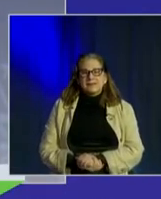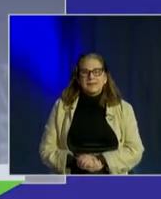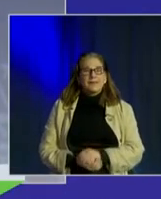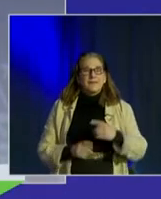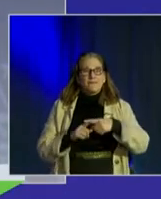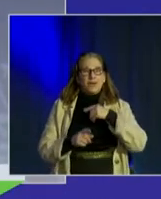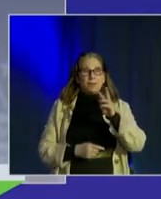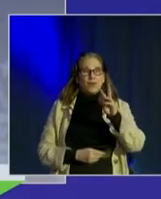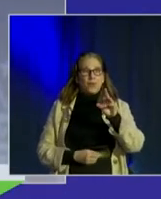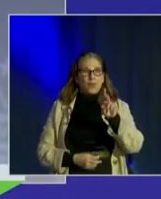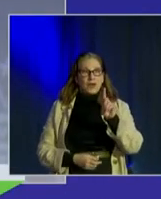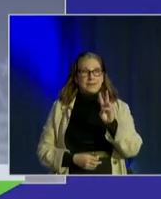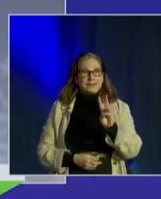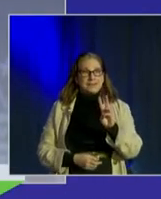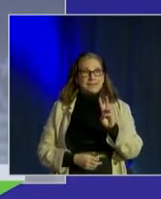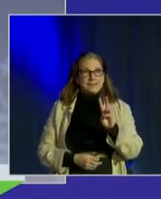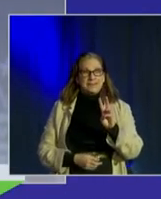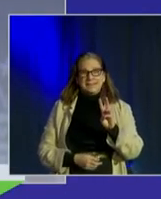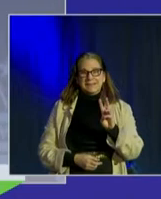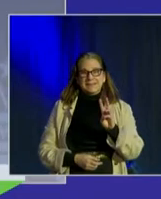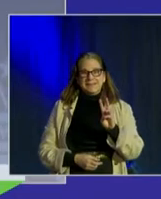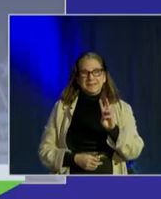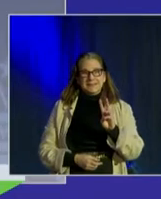Hello, how are you? Can you hear me? Yes, we can.